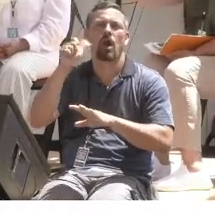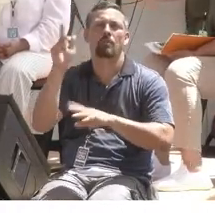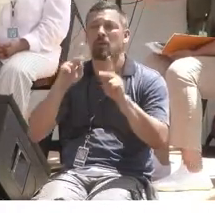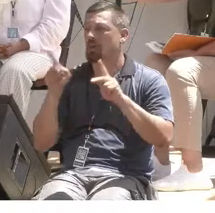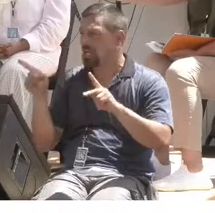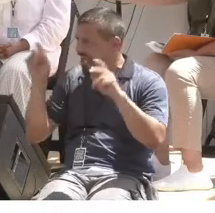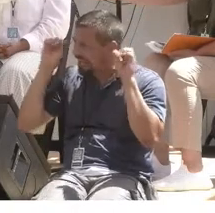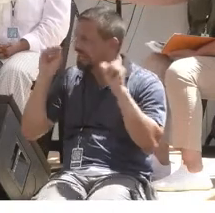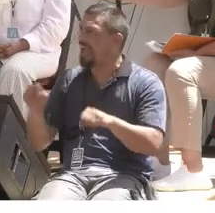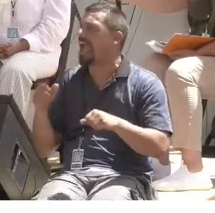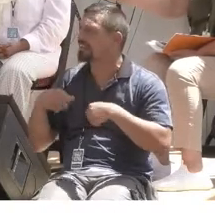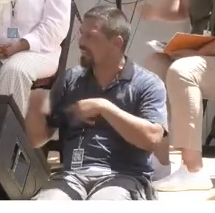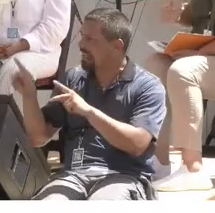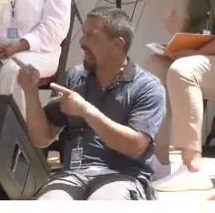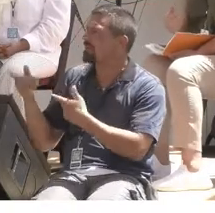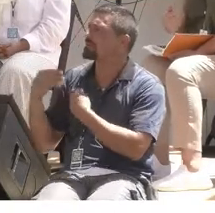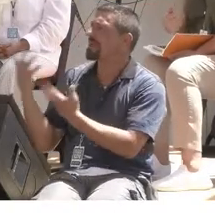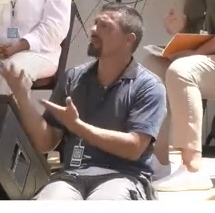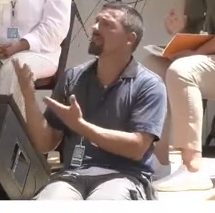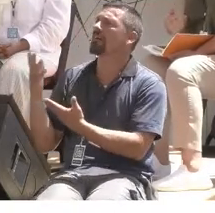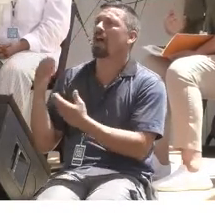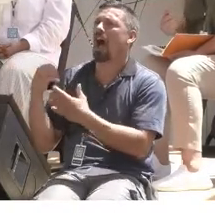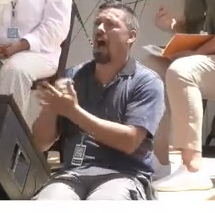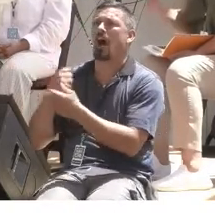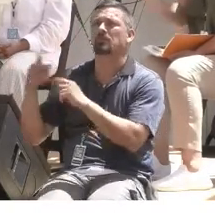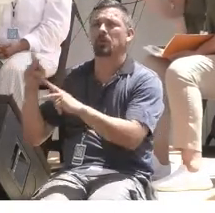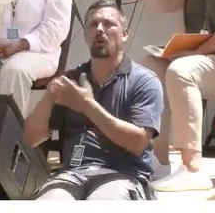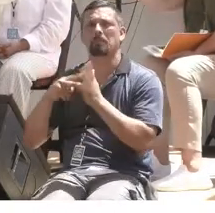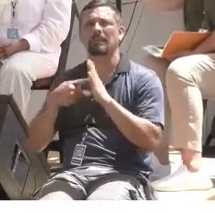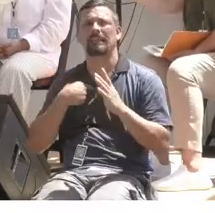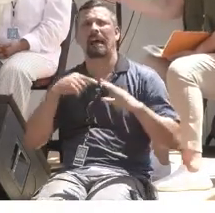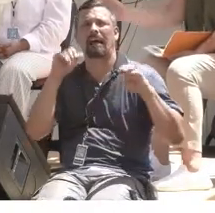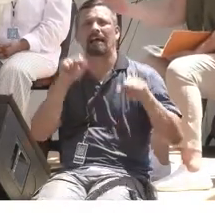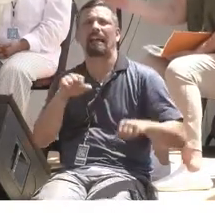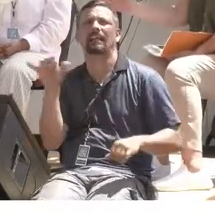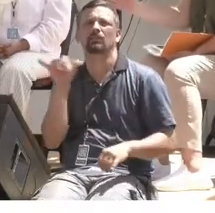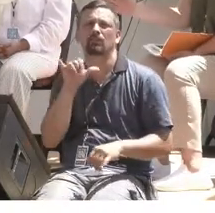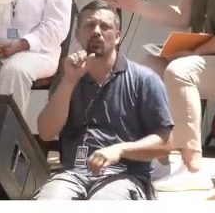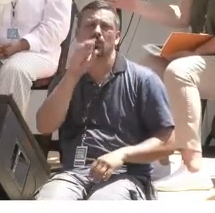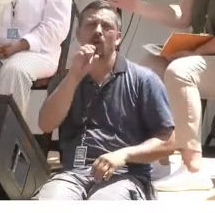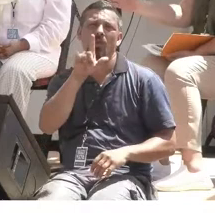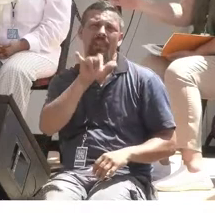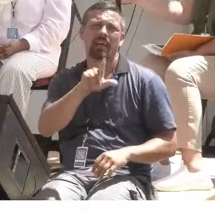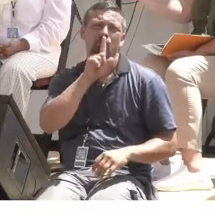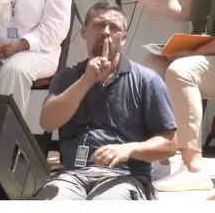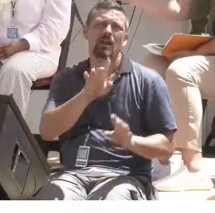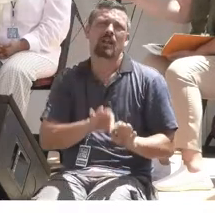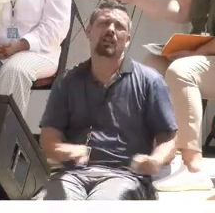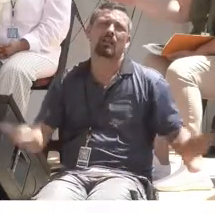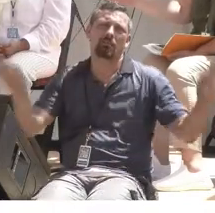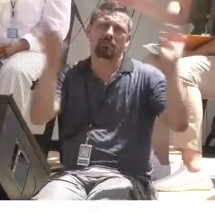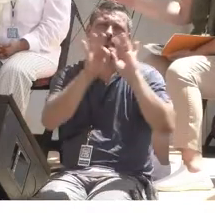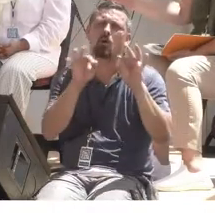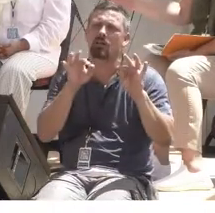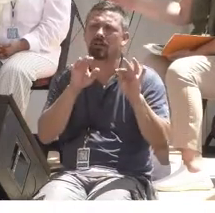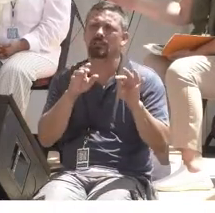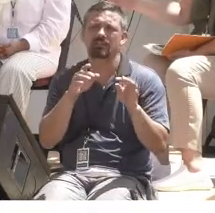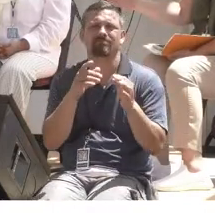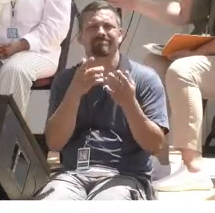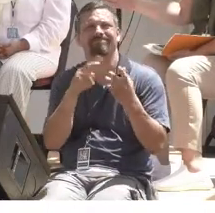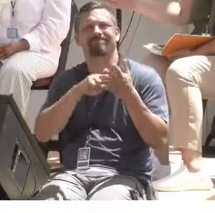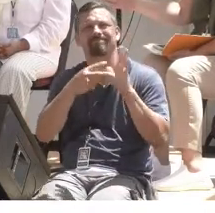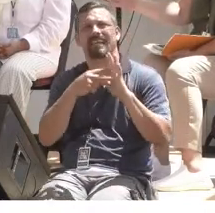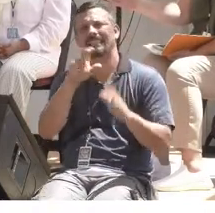and she's allowed to do it, then I can do it. So that is incredibly important. That has a strong status in